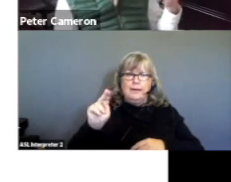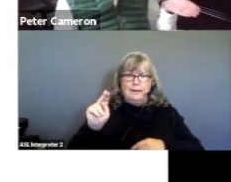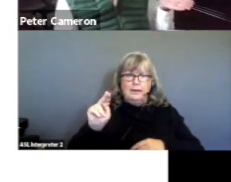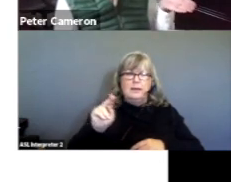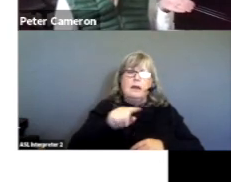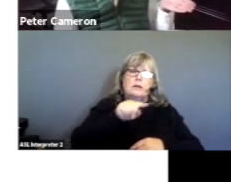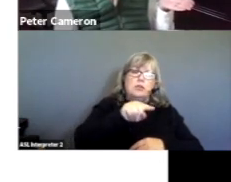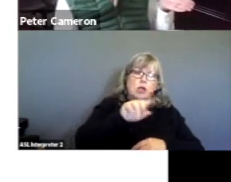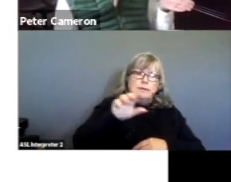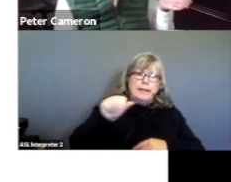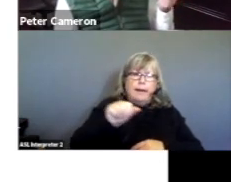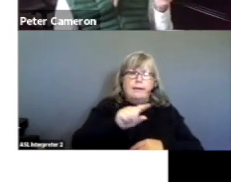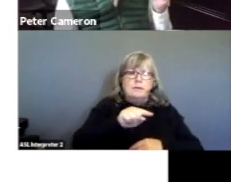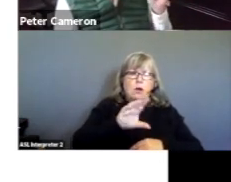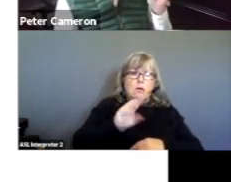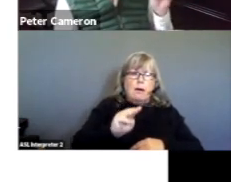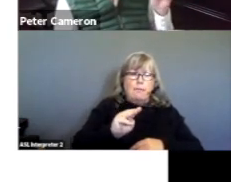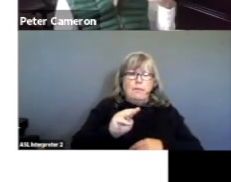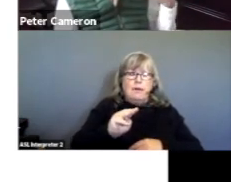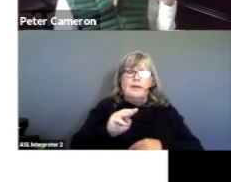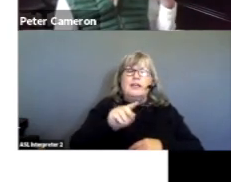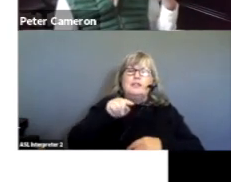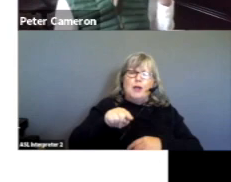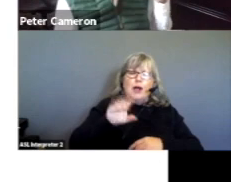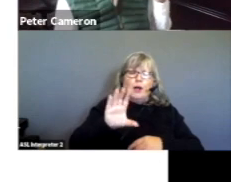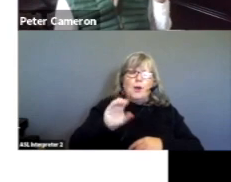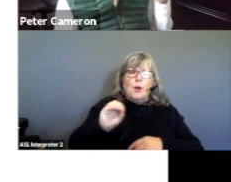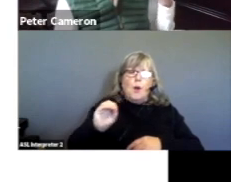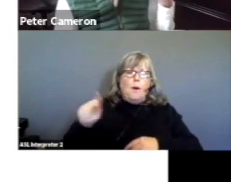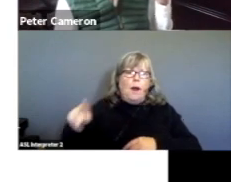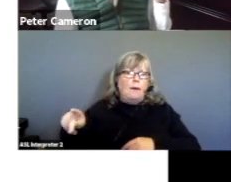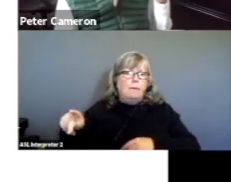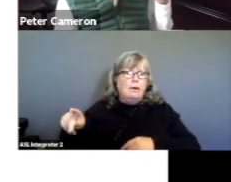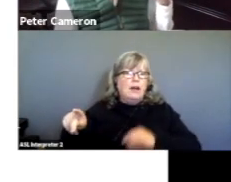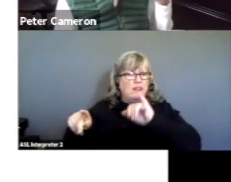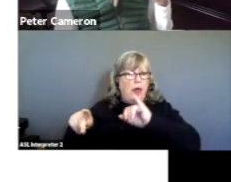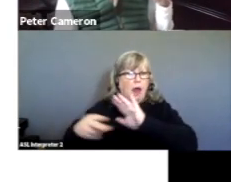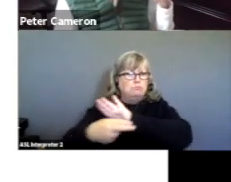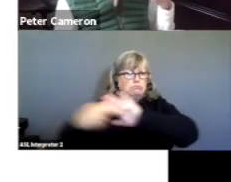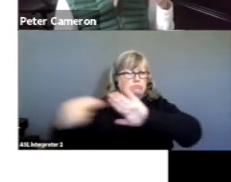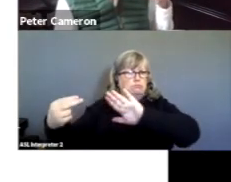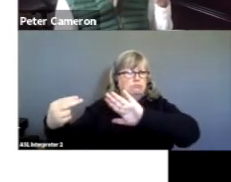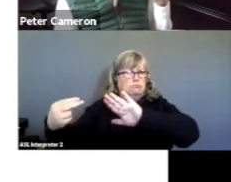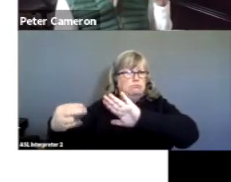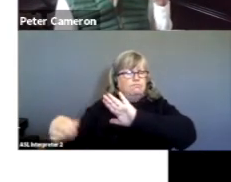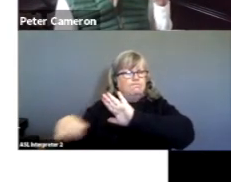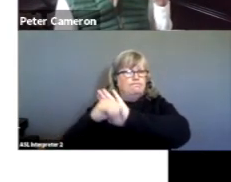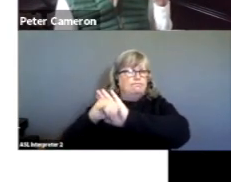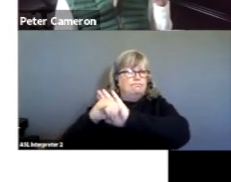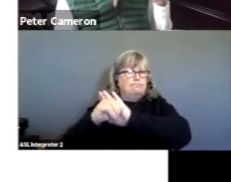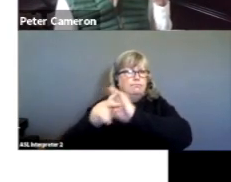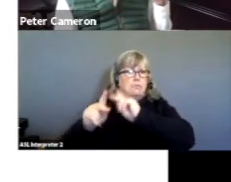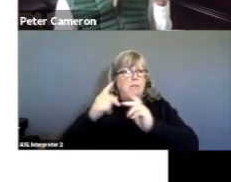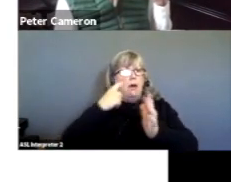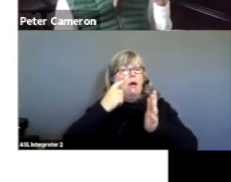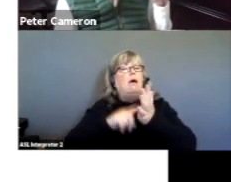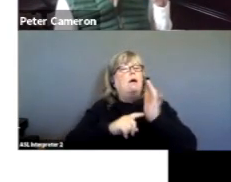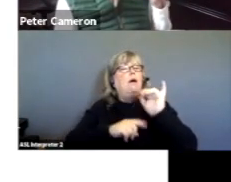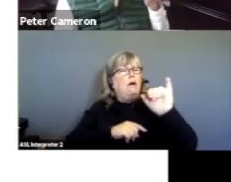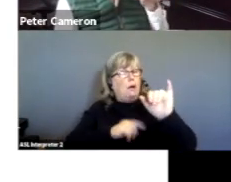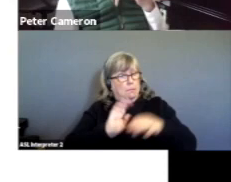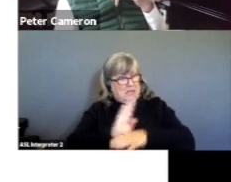a co-op to utilize that. But it's part of our branding and trying to make people more aware of the